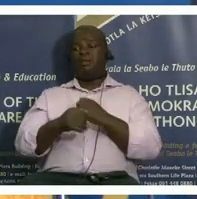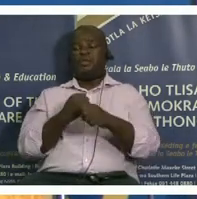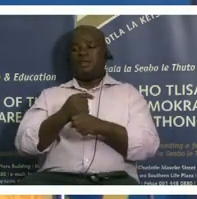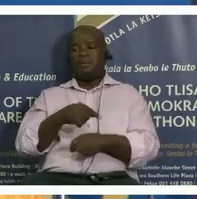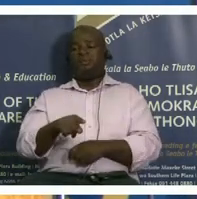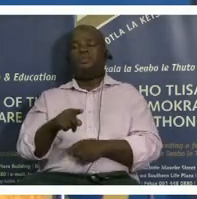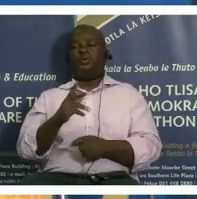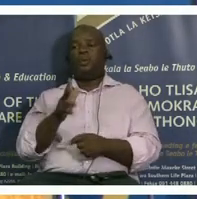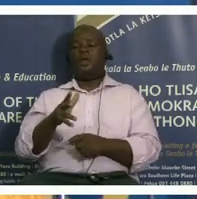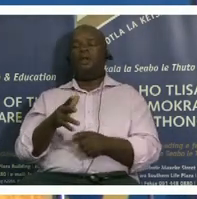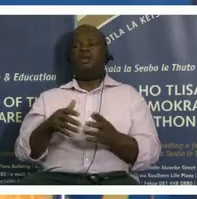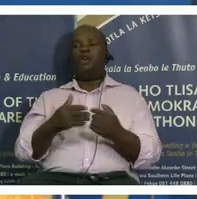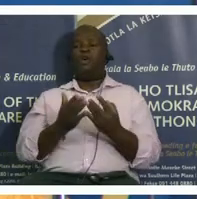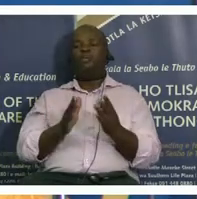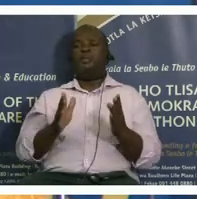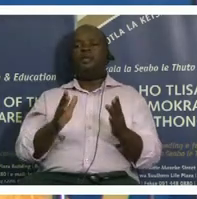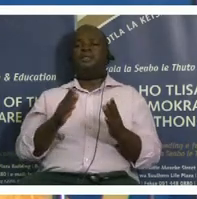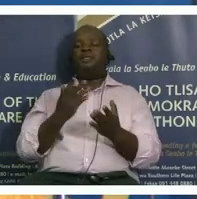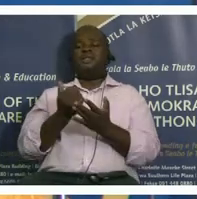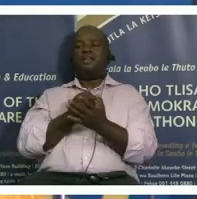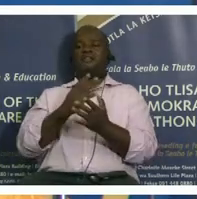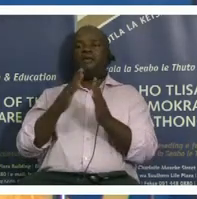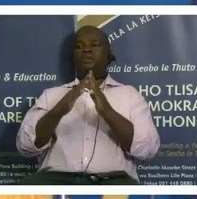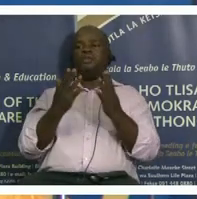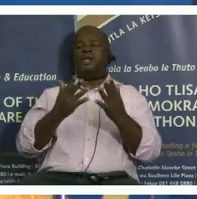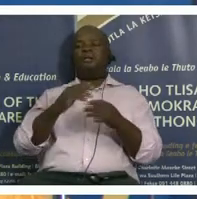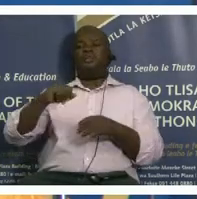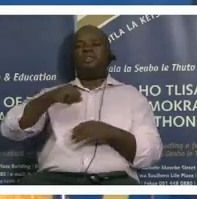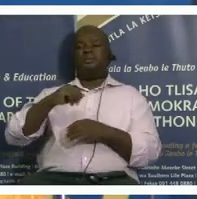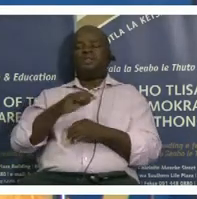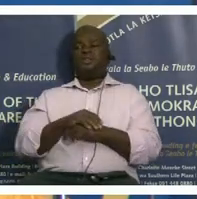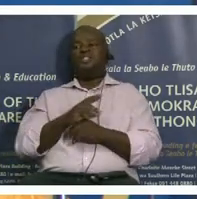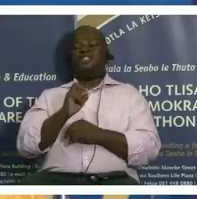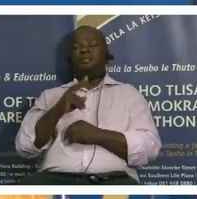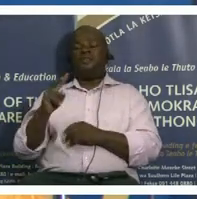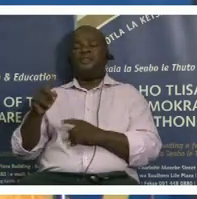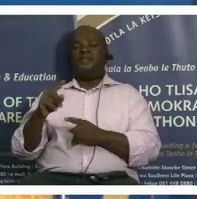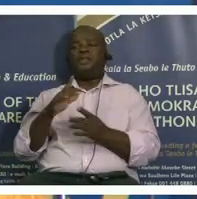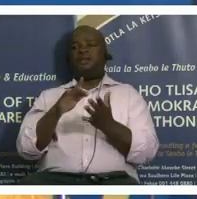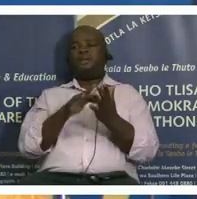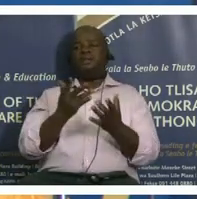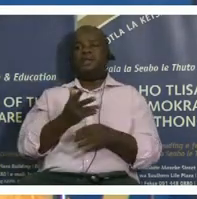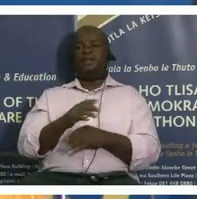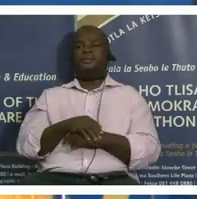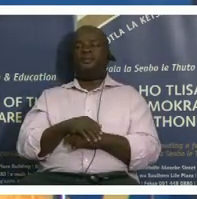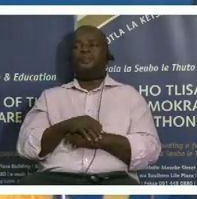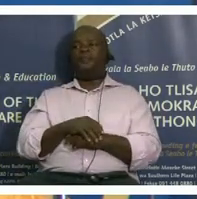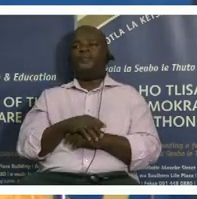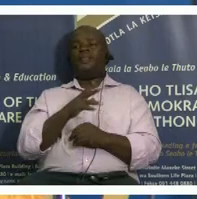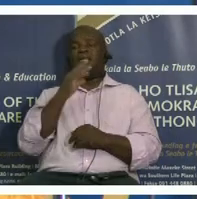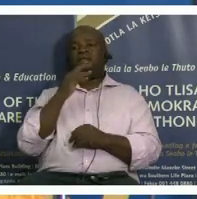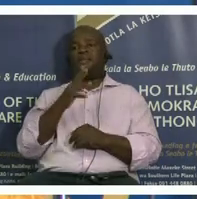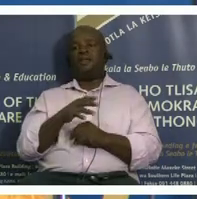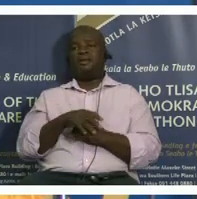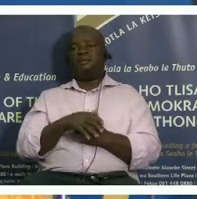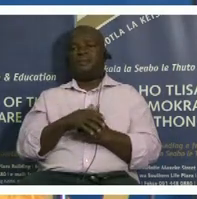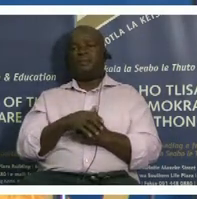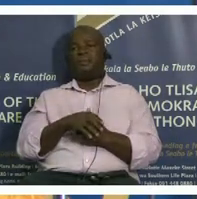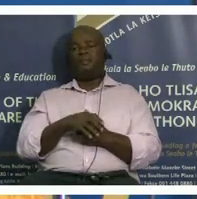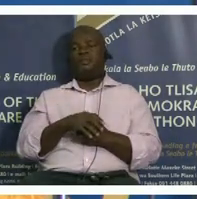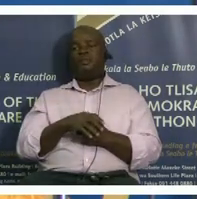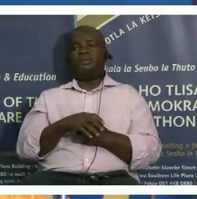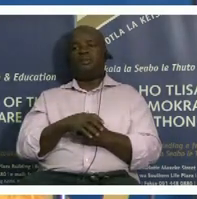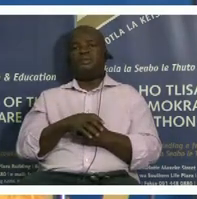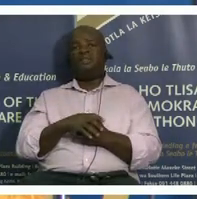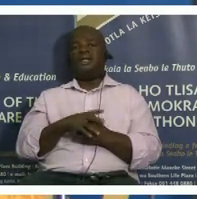house in Botshabelo and a gender-based and femicide shelter in Kharib. Honorable Speaker, the